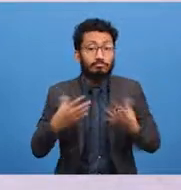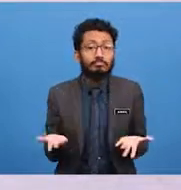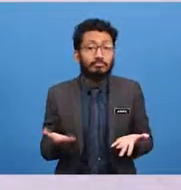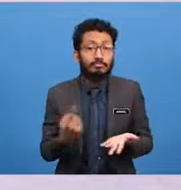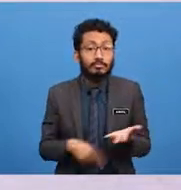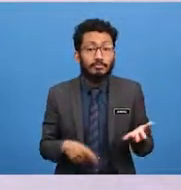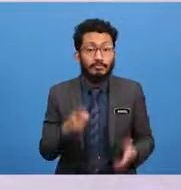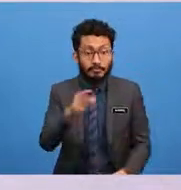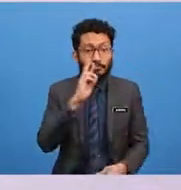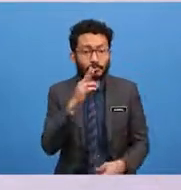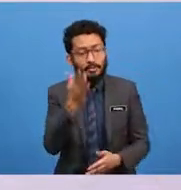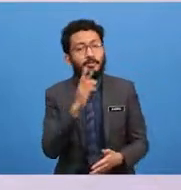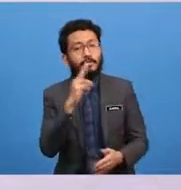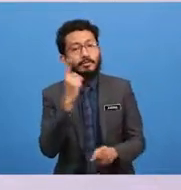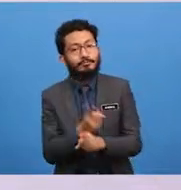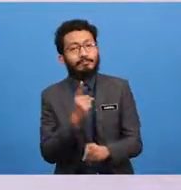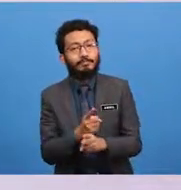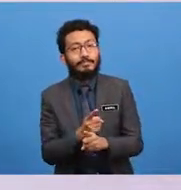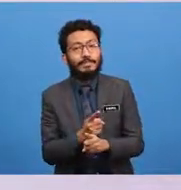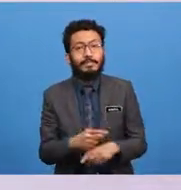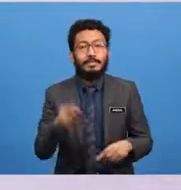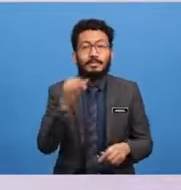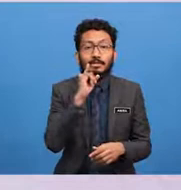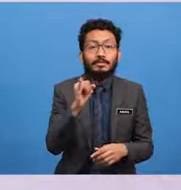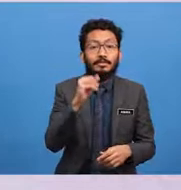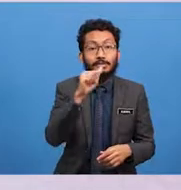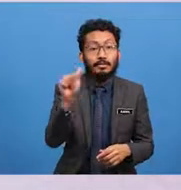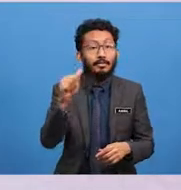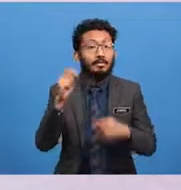You are right. It's a t-shirt.